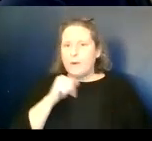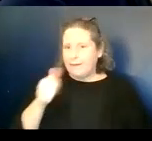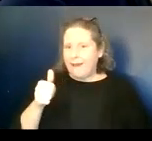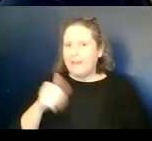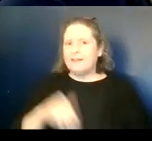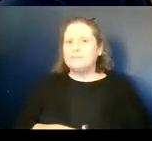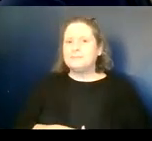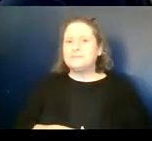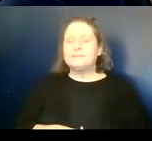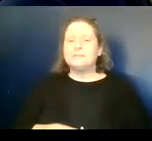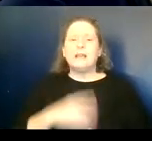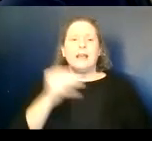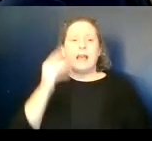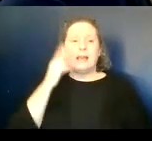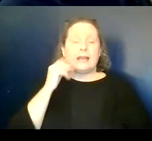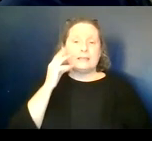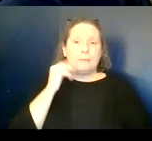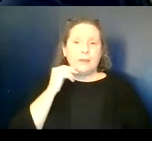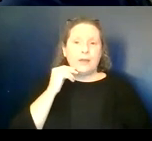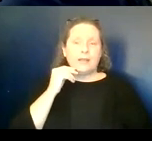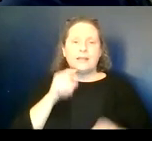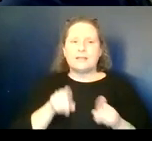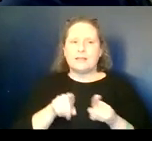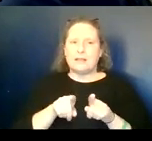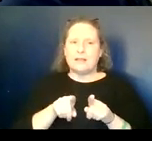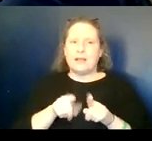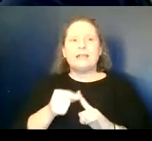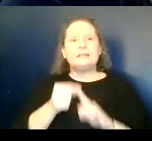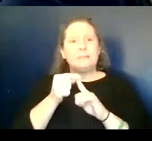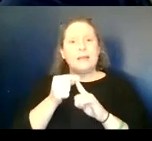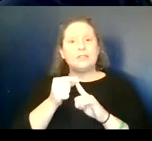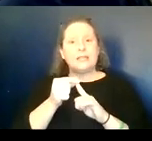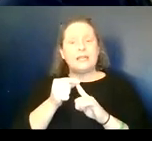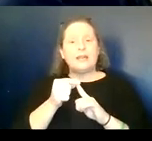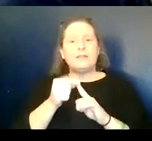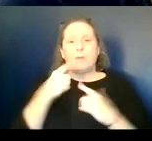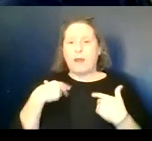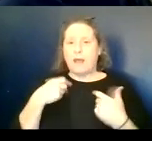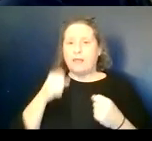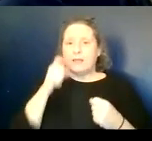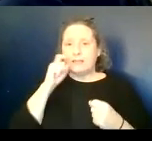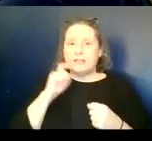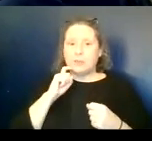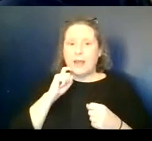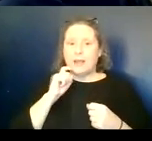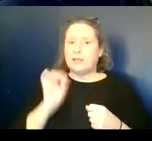And experiences are like a spectrum with healthy sexuality too. Some